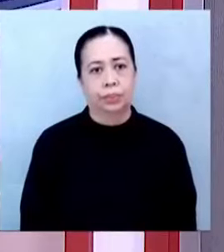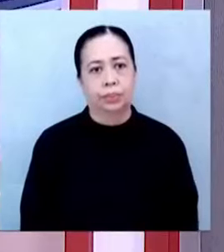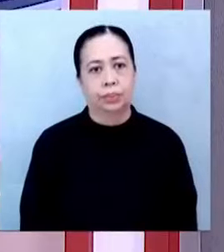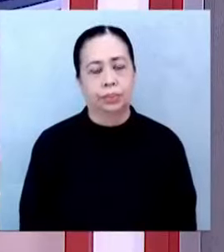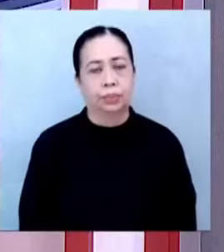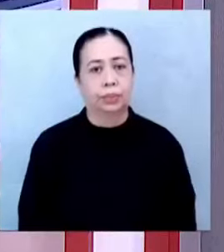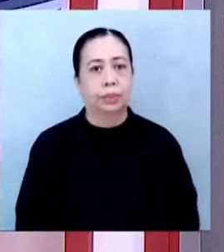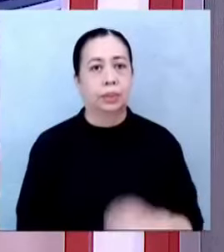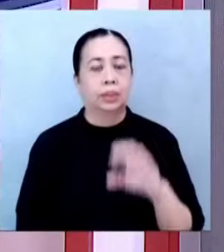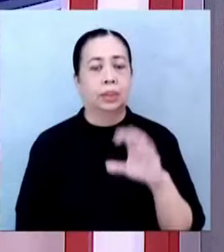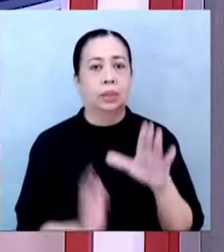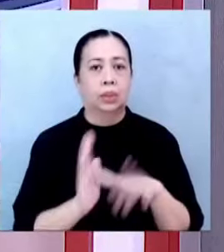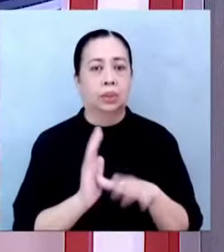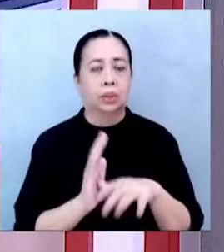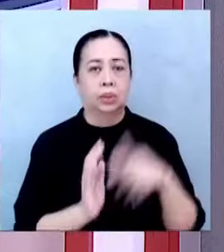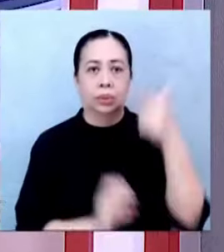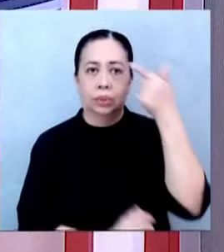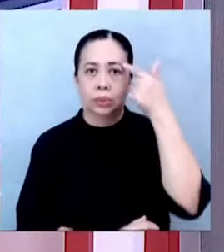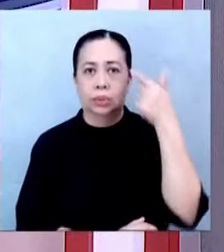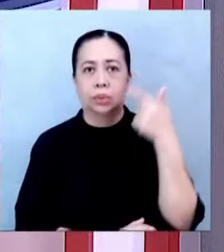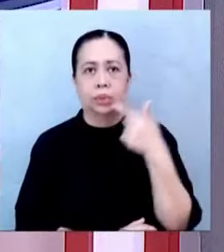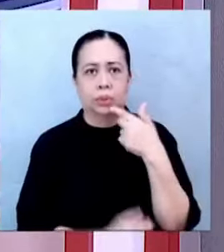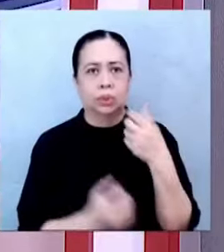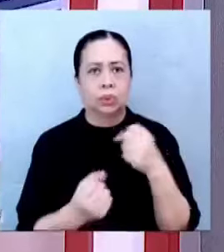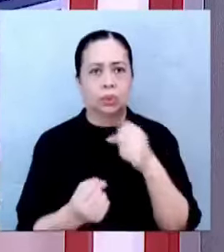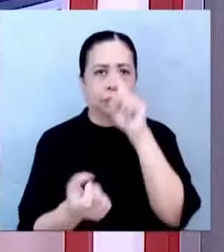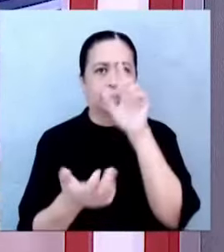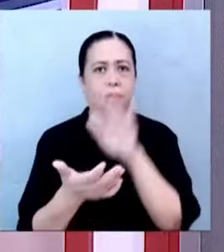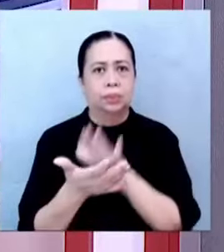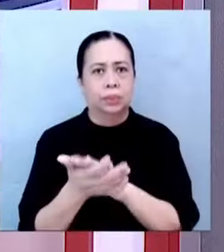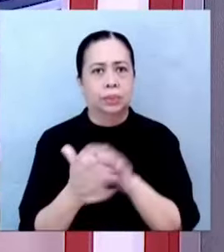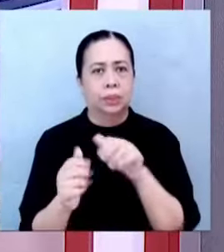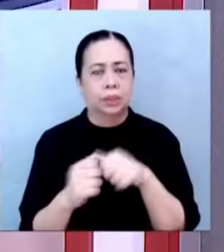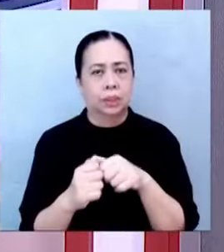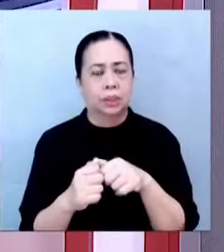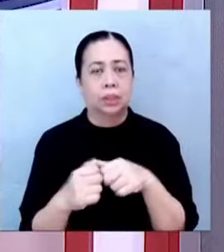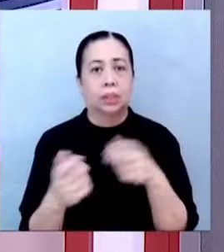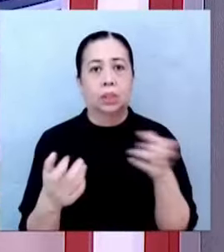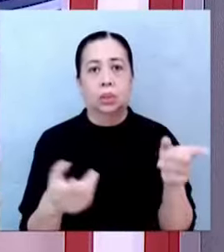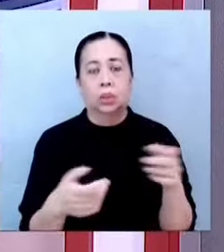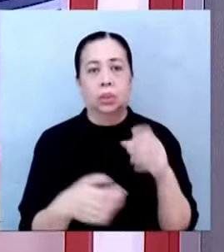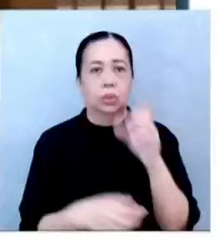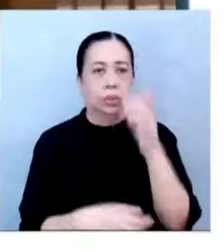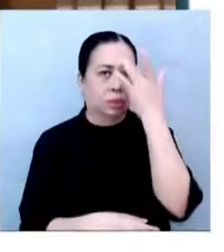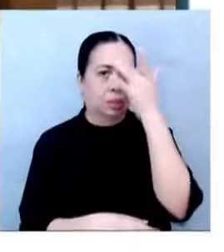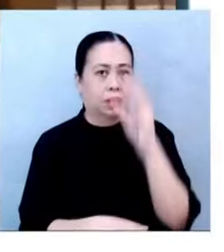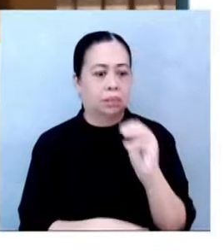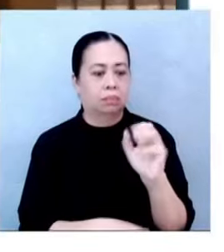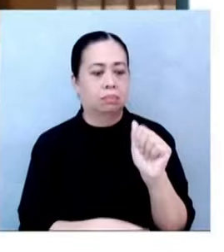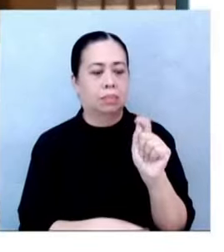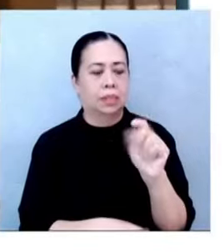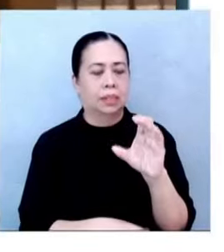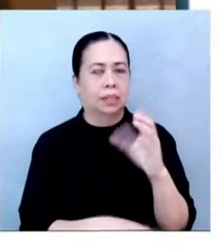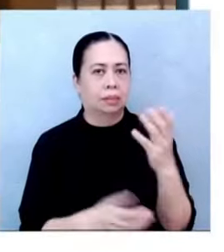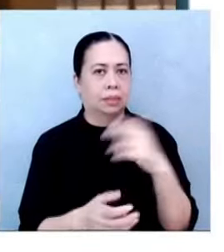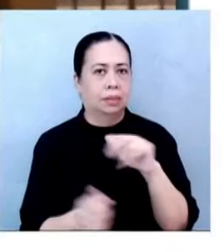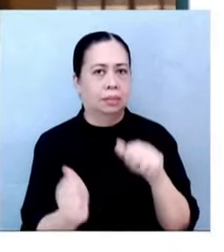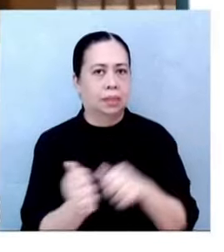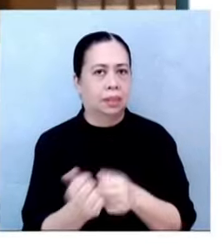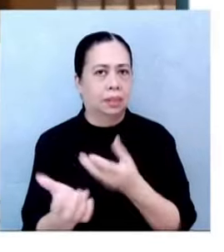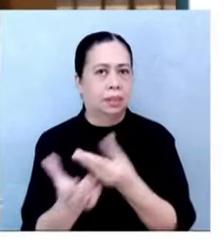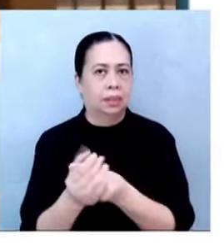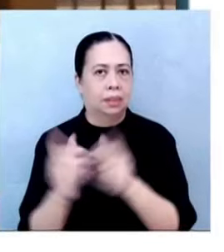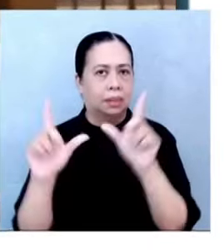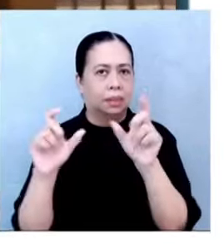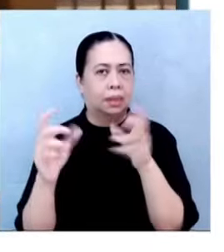Commission on Elections Chairman George Garcia strongly believes poll automation provider Smartmatic may be behind the bribery allegations against